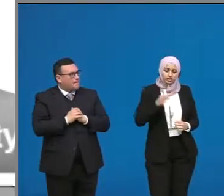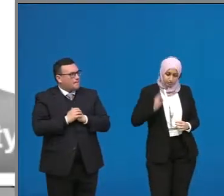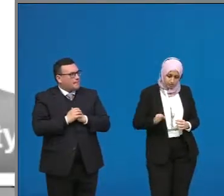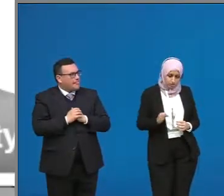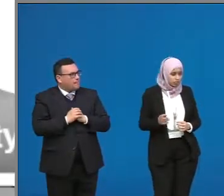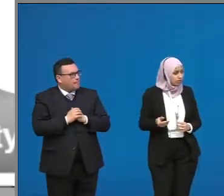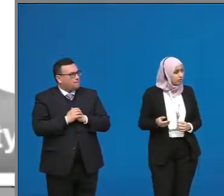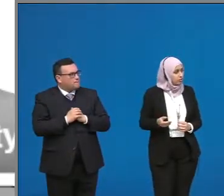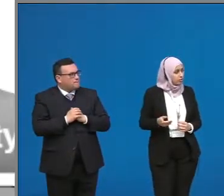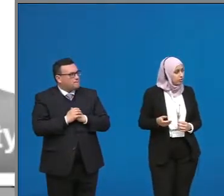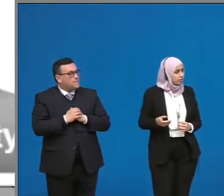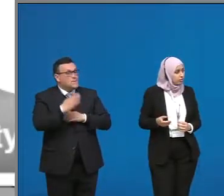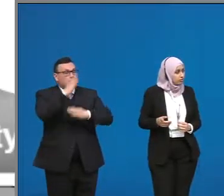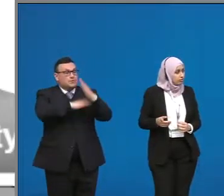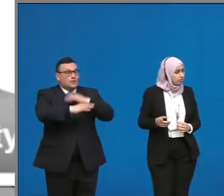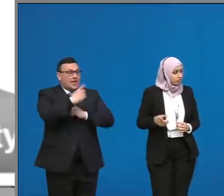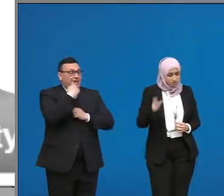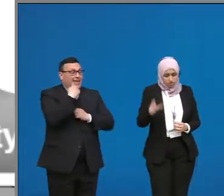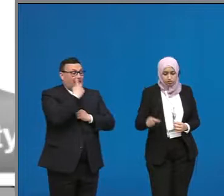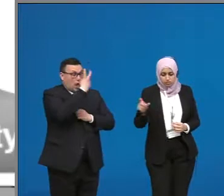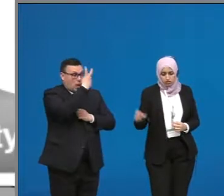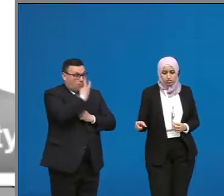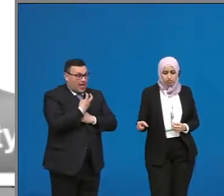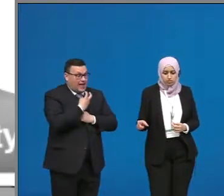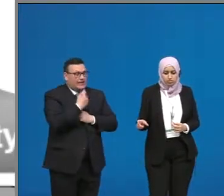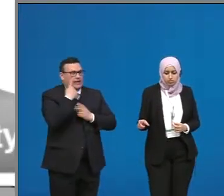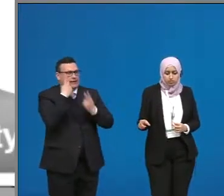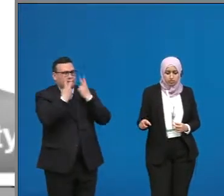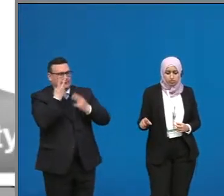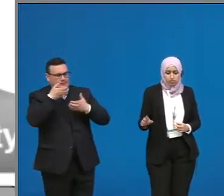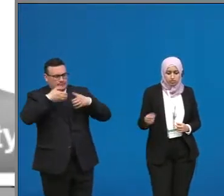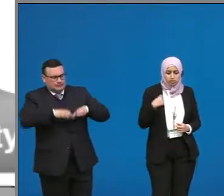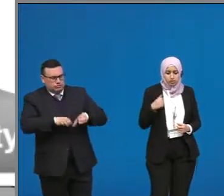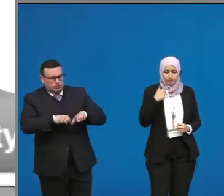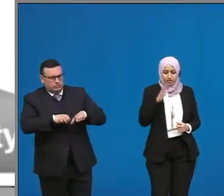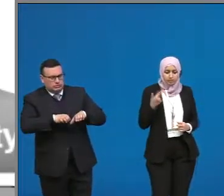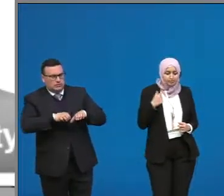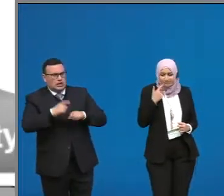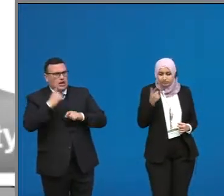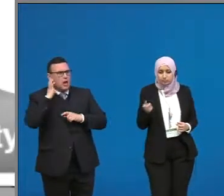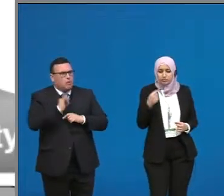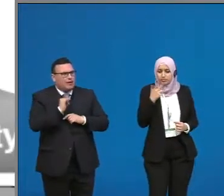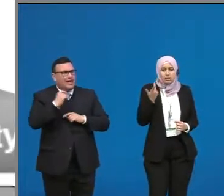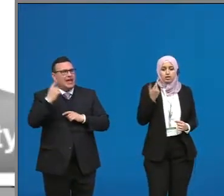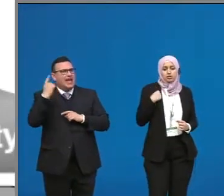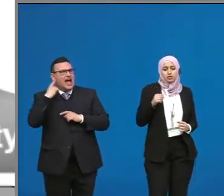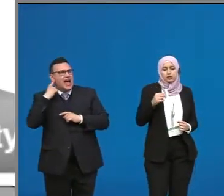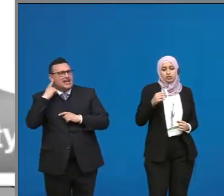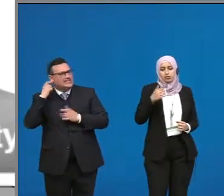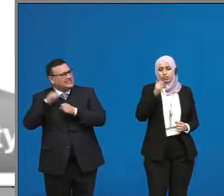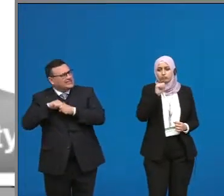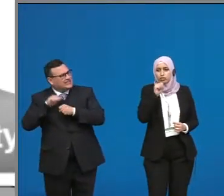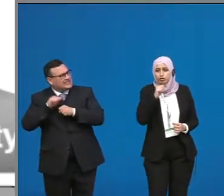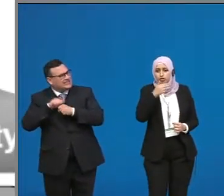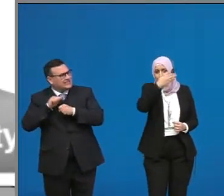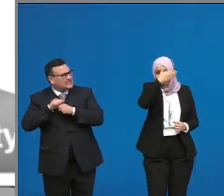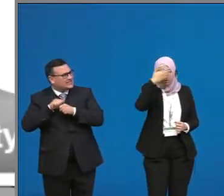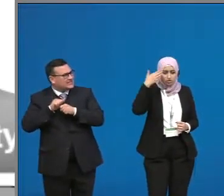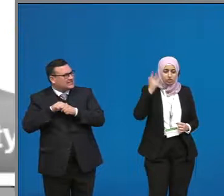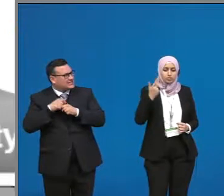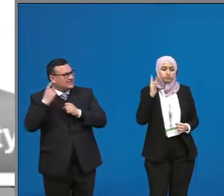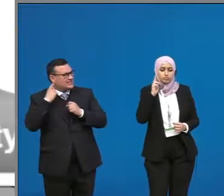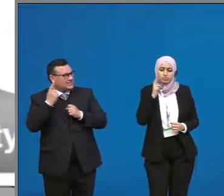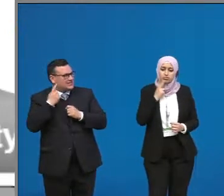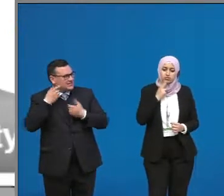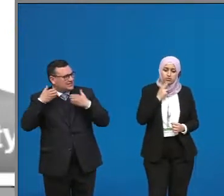blind, the visually impaired, the deaf, the hard of hearing, the physical disability,